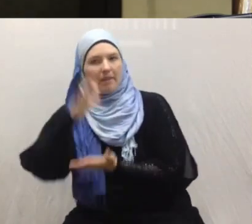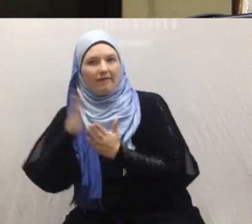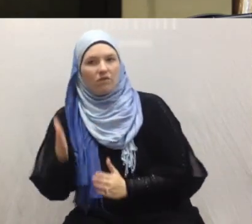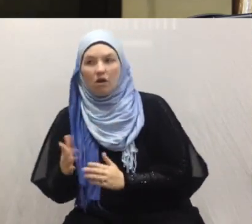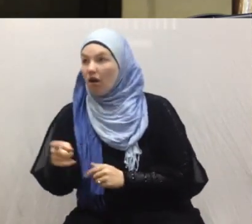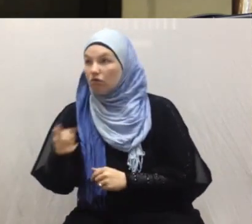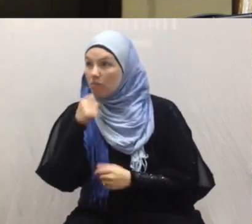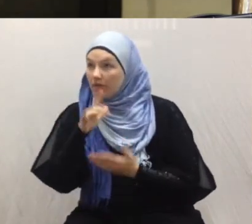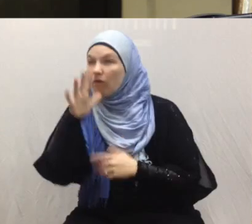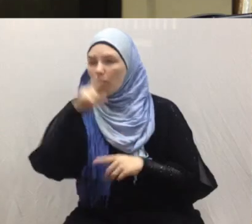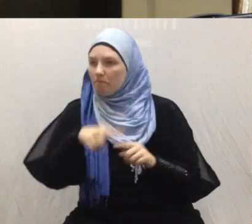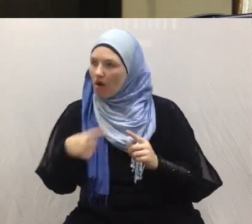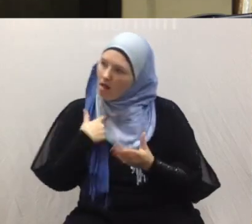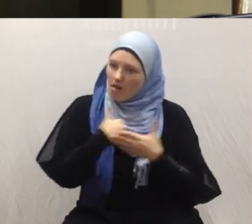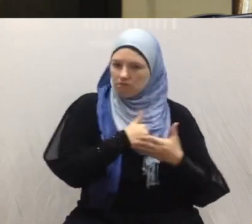nor should